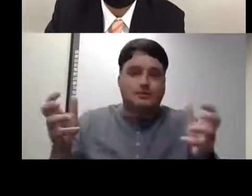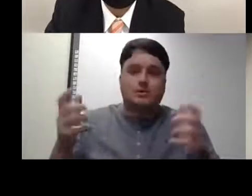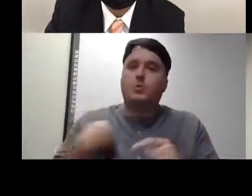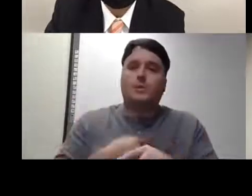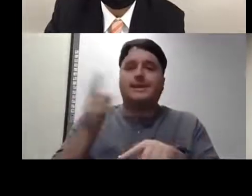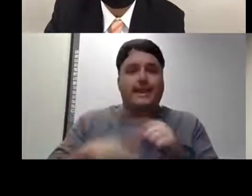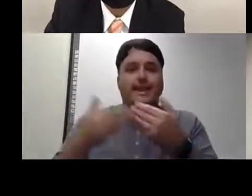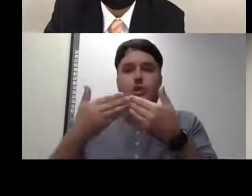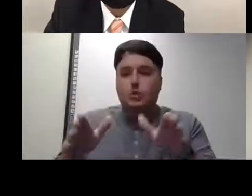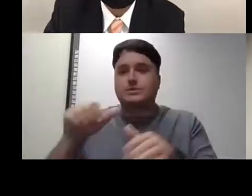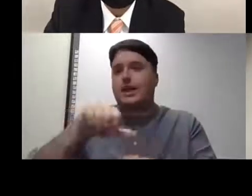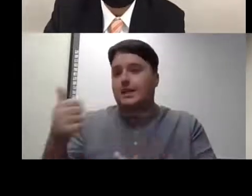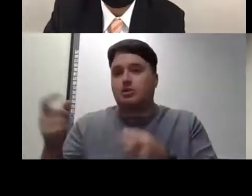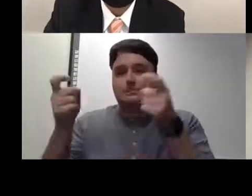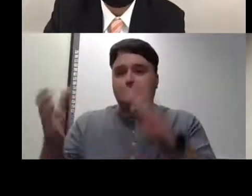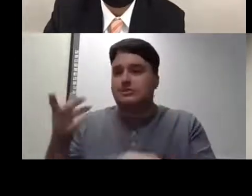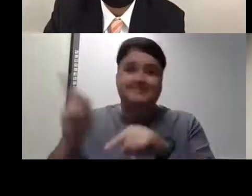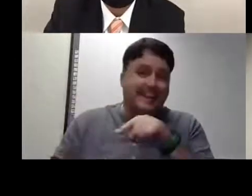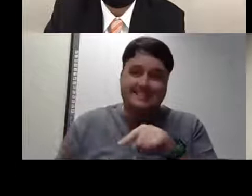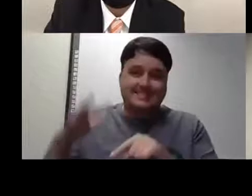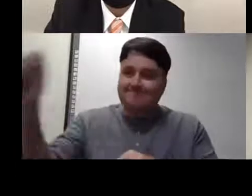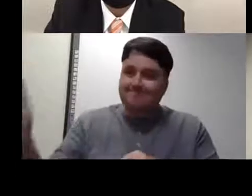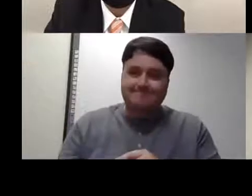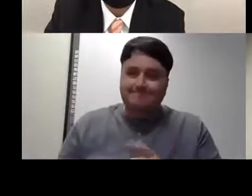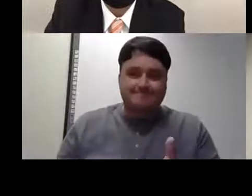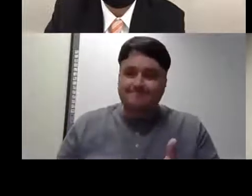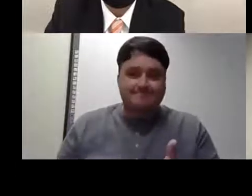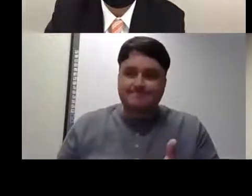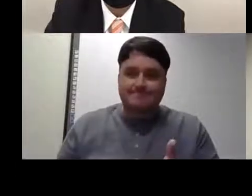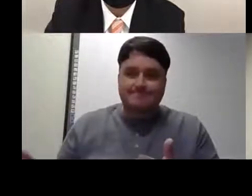another administrator. I just feel like